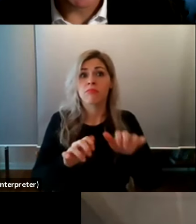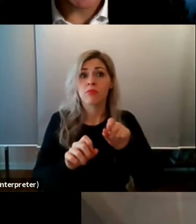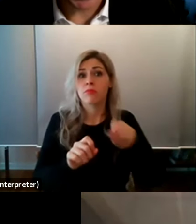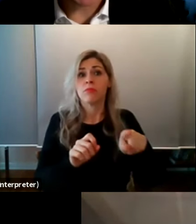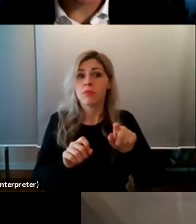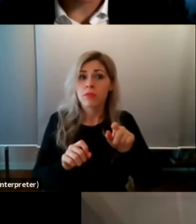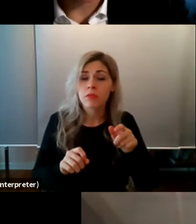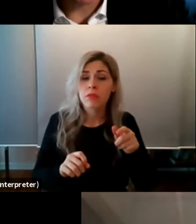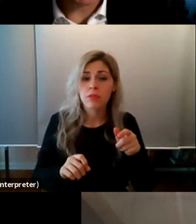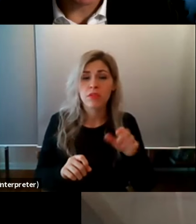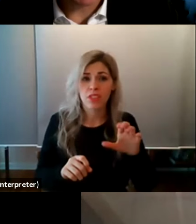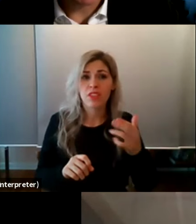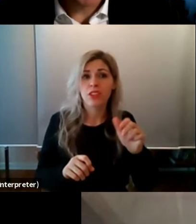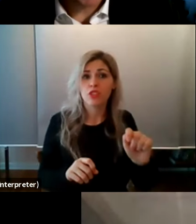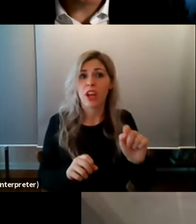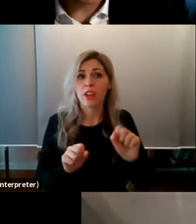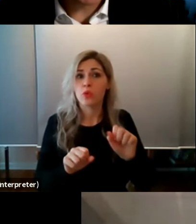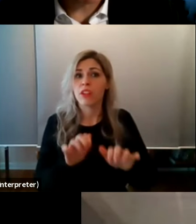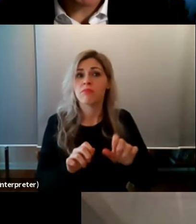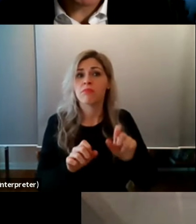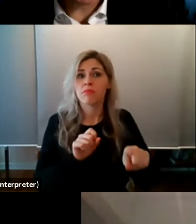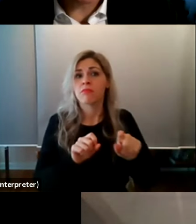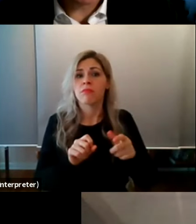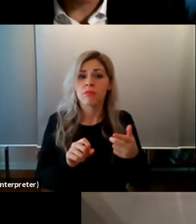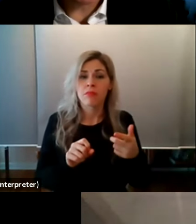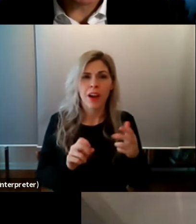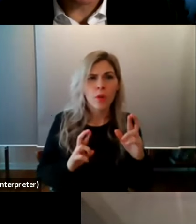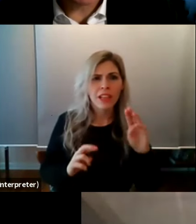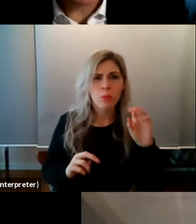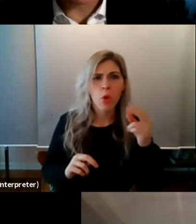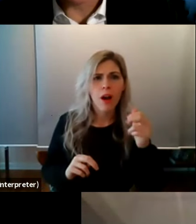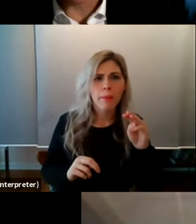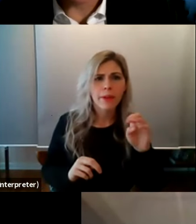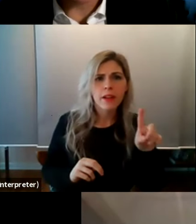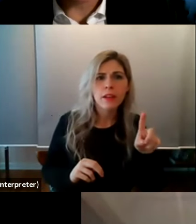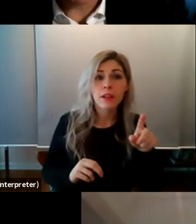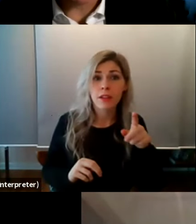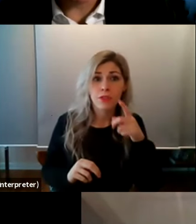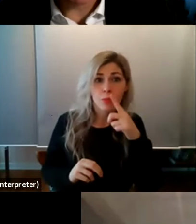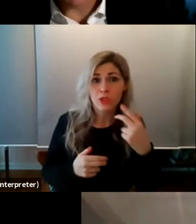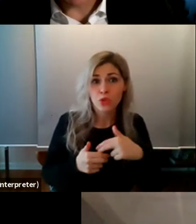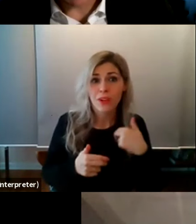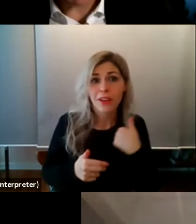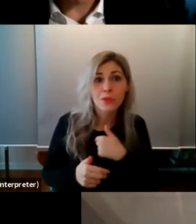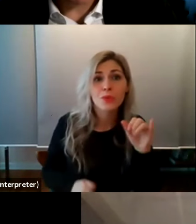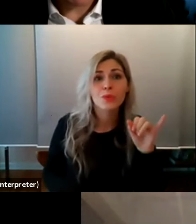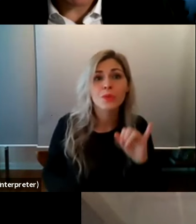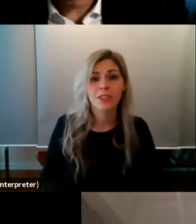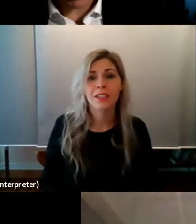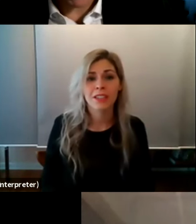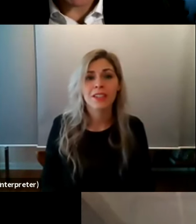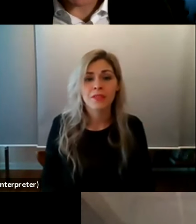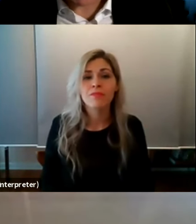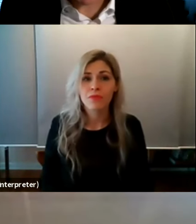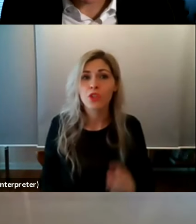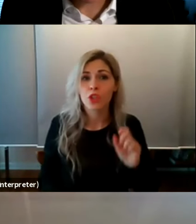the chat screen, and hopefully Mohamed, you could join us as well for